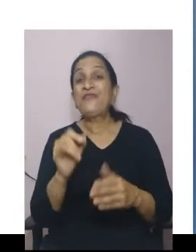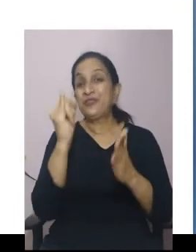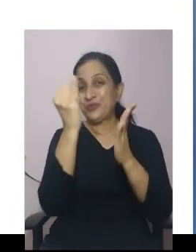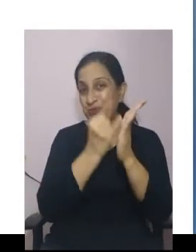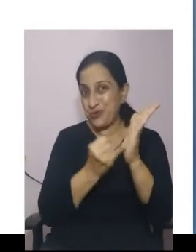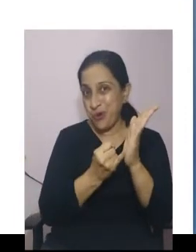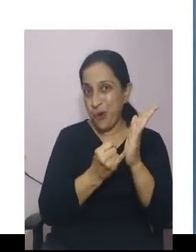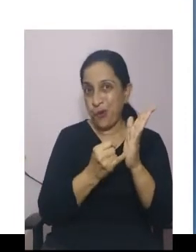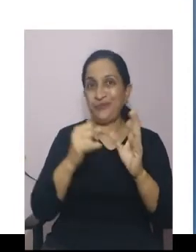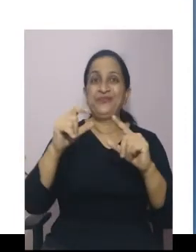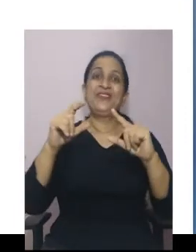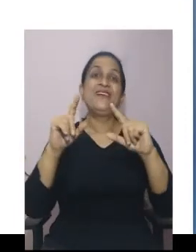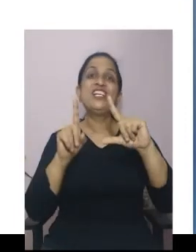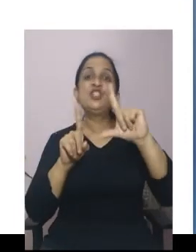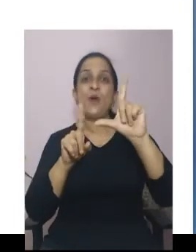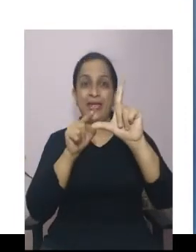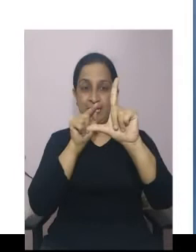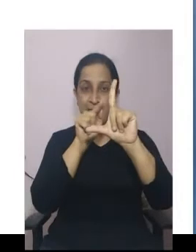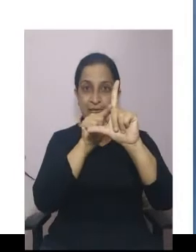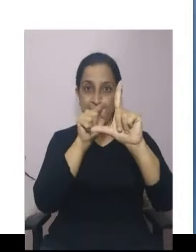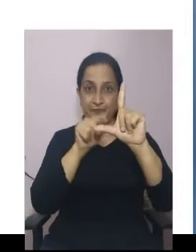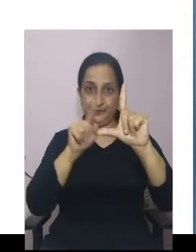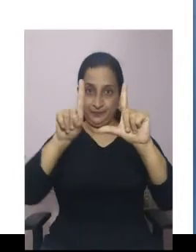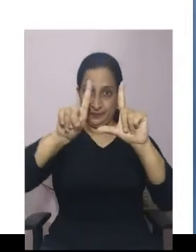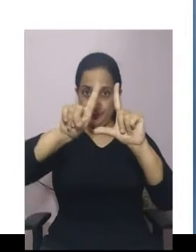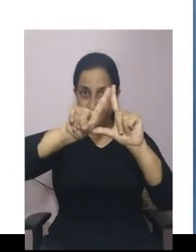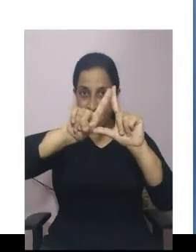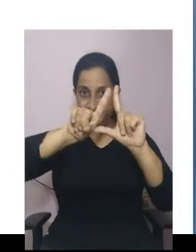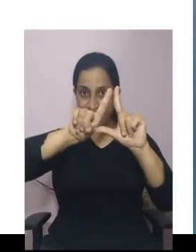here this will be the theta.